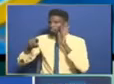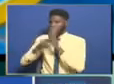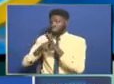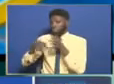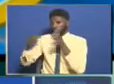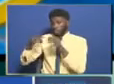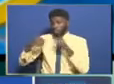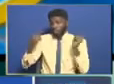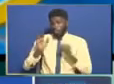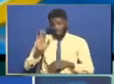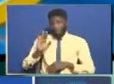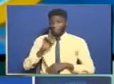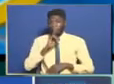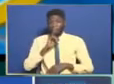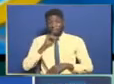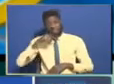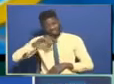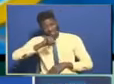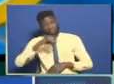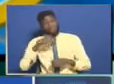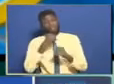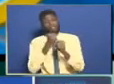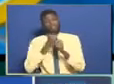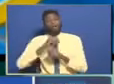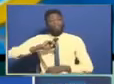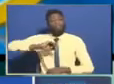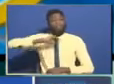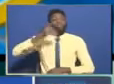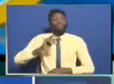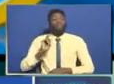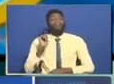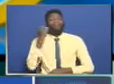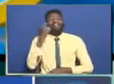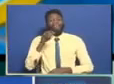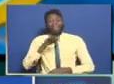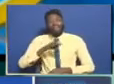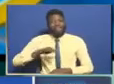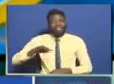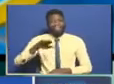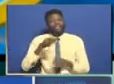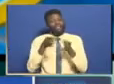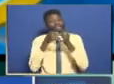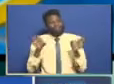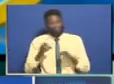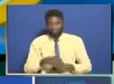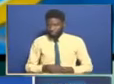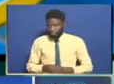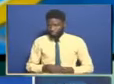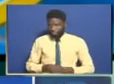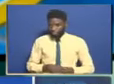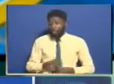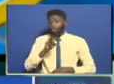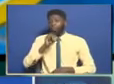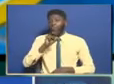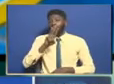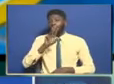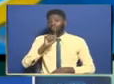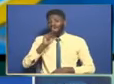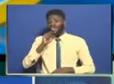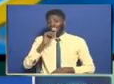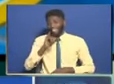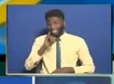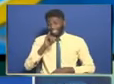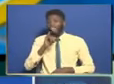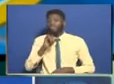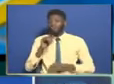dividing Mount Kenya region. These are the Service Party leader, Mwangi Kiunjuri, says it's possible for the region to unite